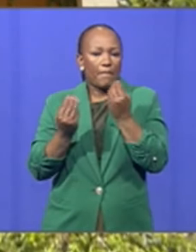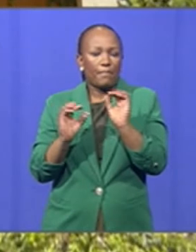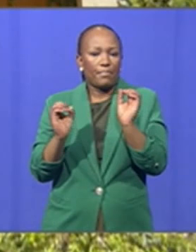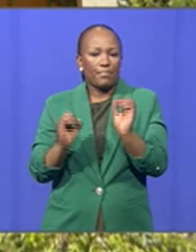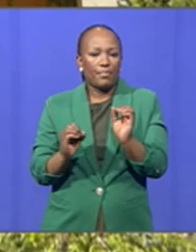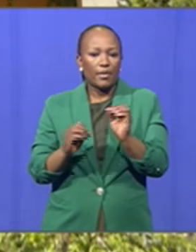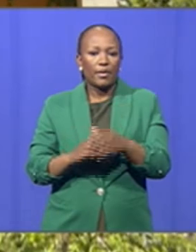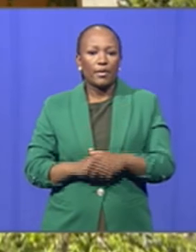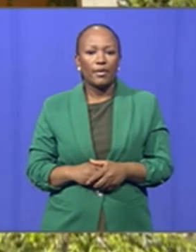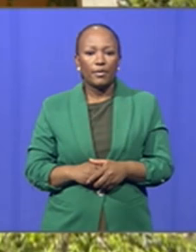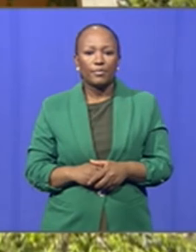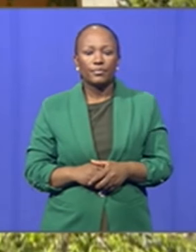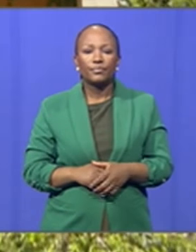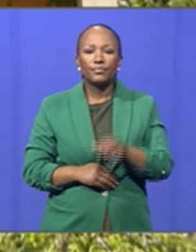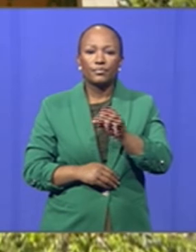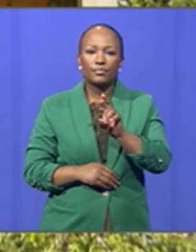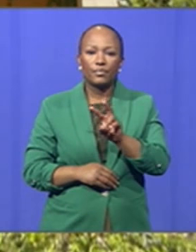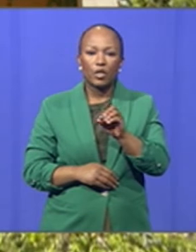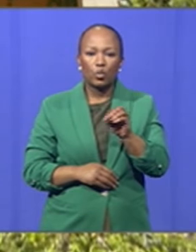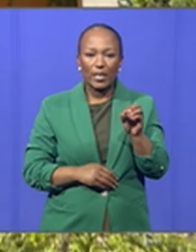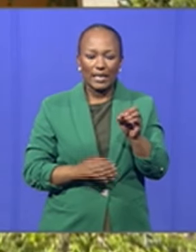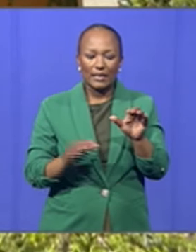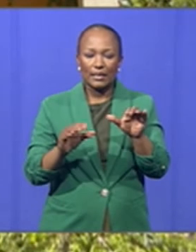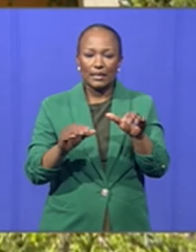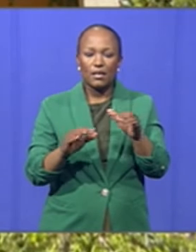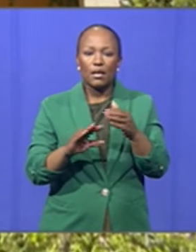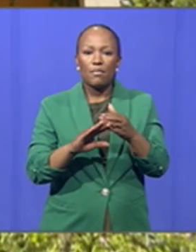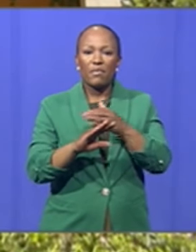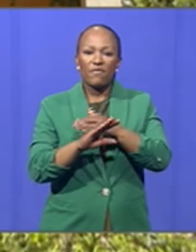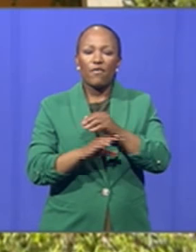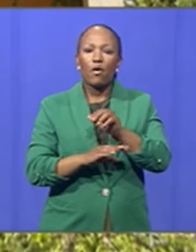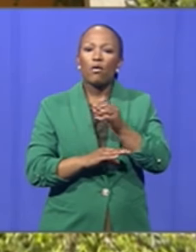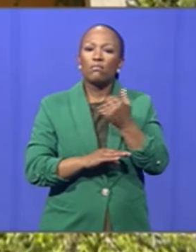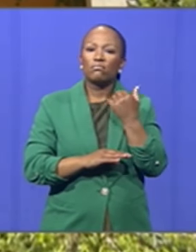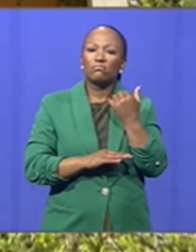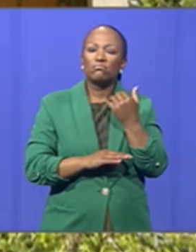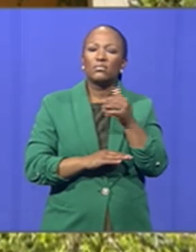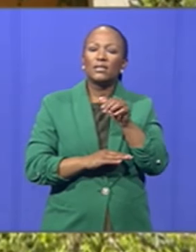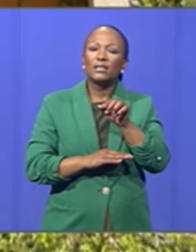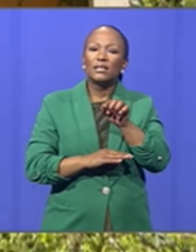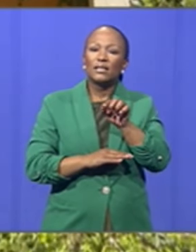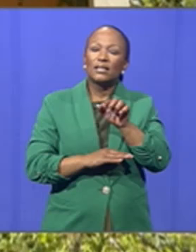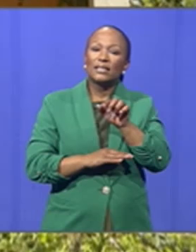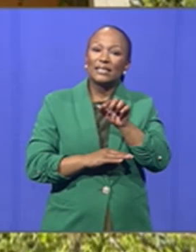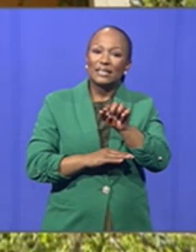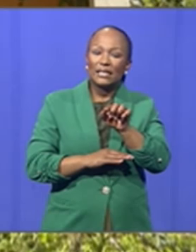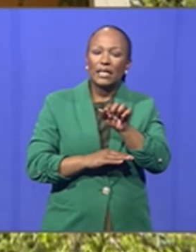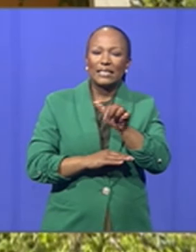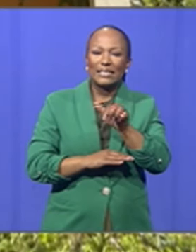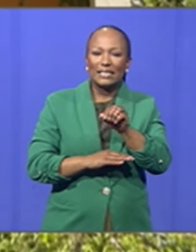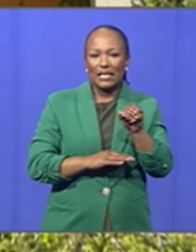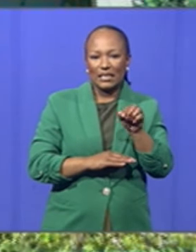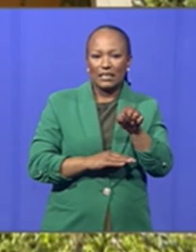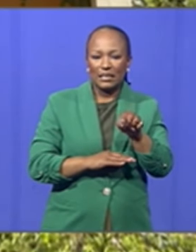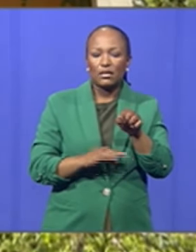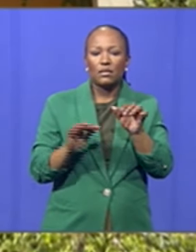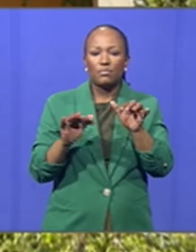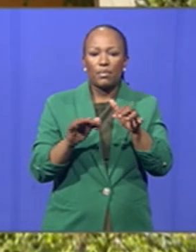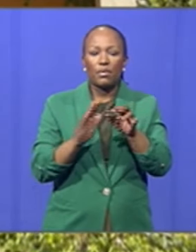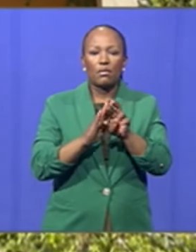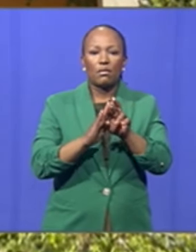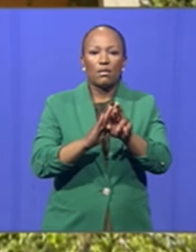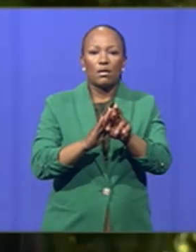setse ba le 200 fela go tswa go 600 a baamogedi go tlhophilwe dikemedi tsa setšhaba go emela baagi ka fa